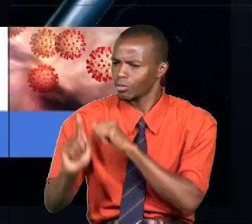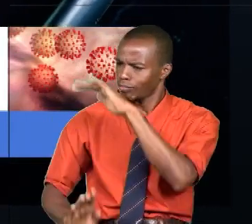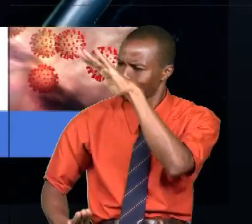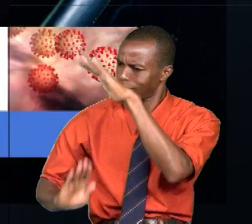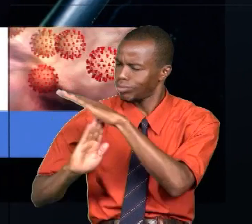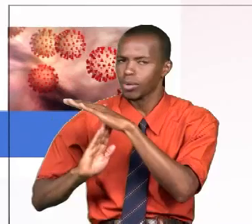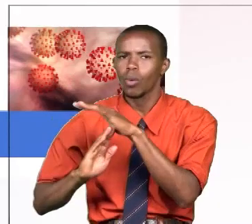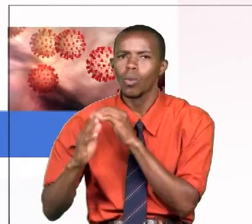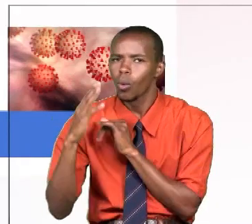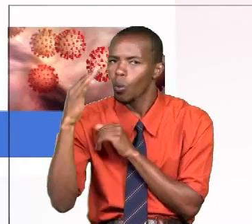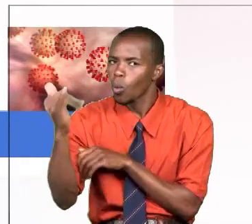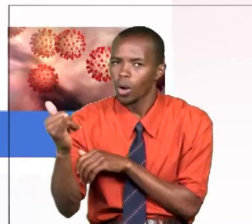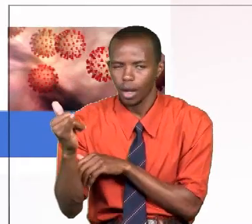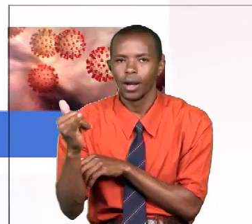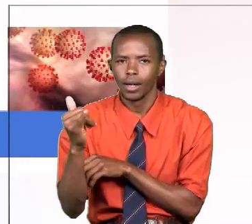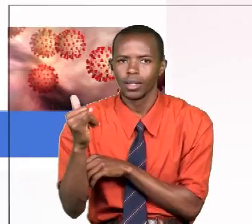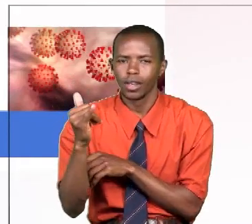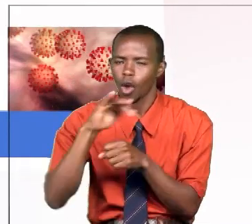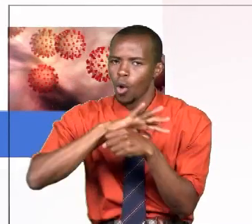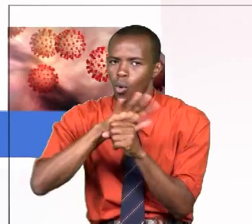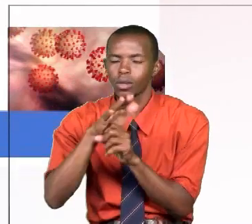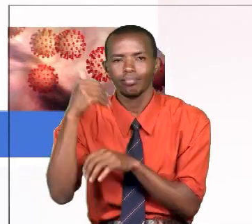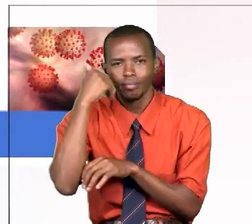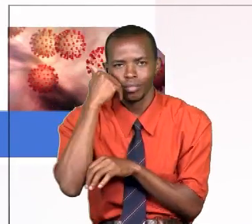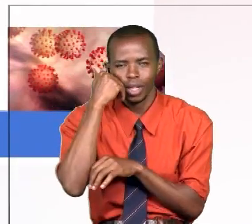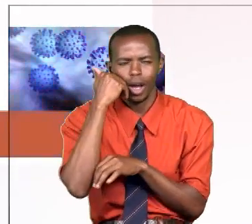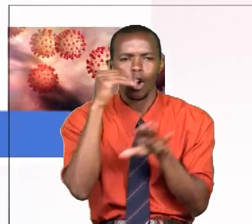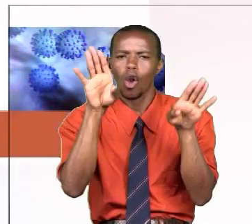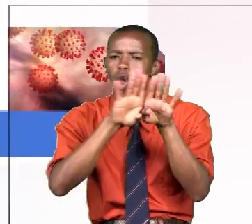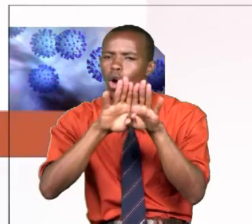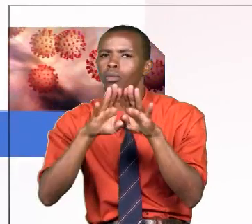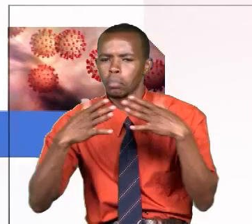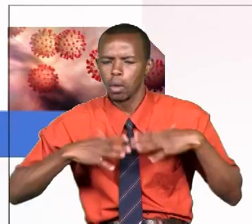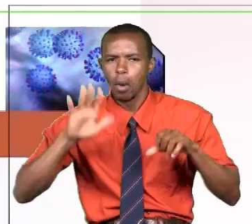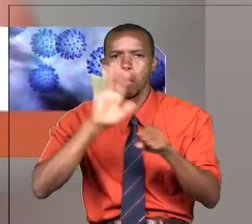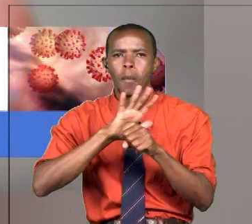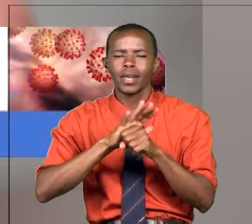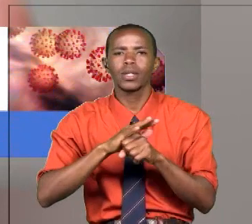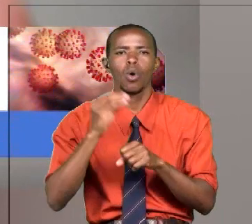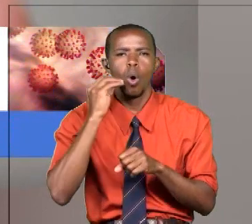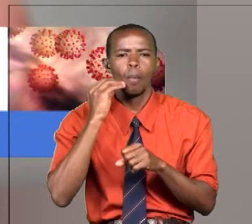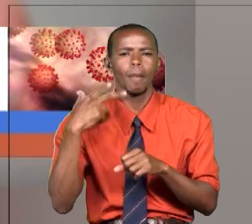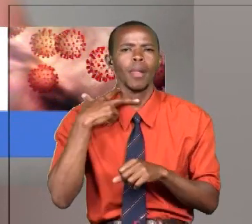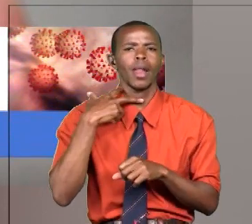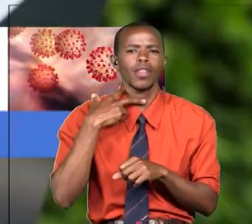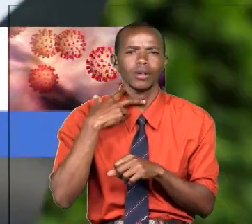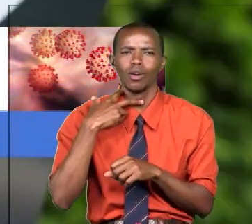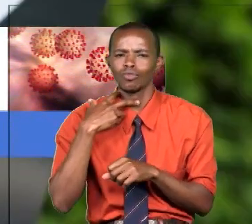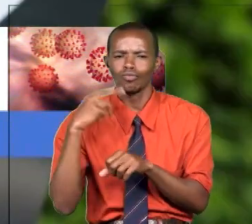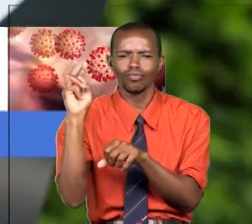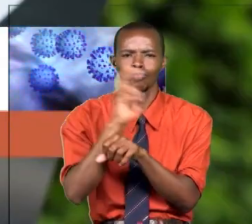TikTok's popularity is because of the COVID pandemic, as lockdowns meant more people were stuck at home and looking for